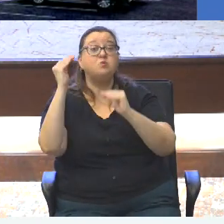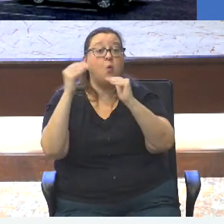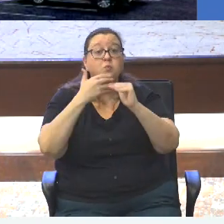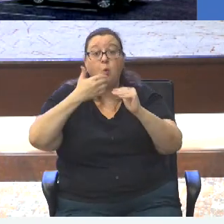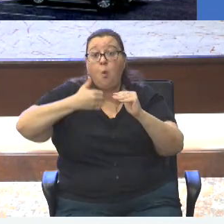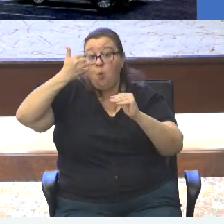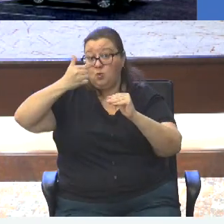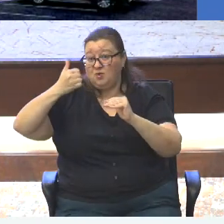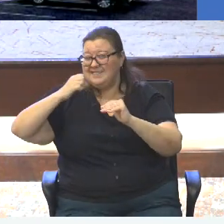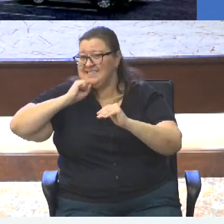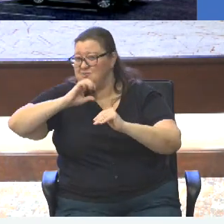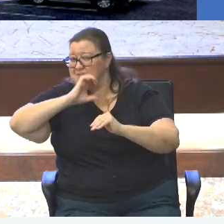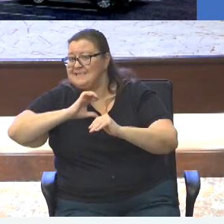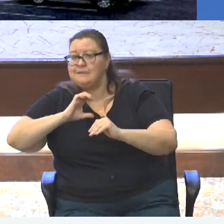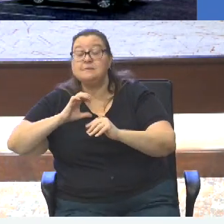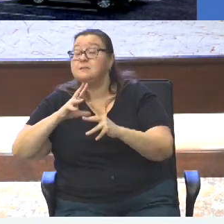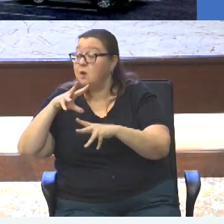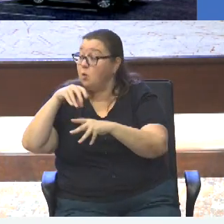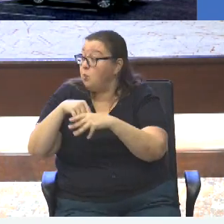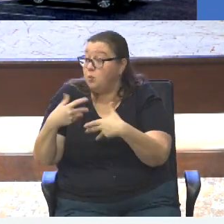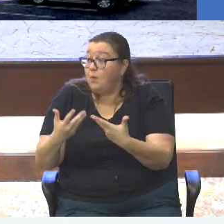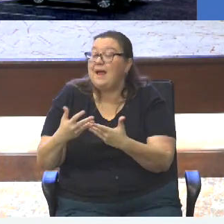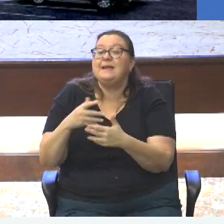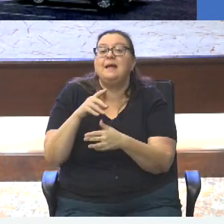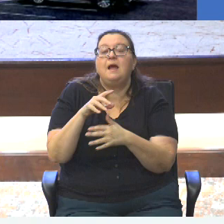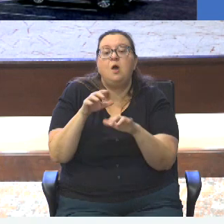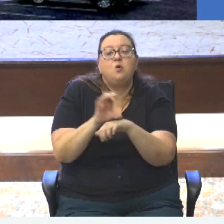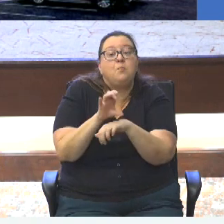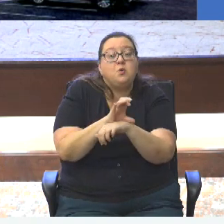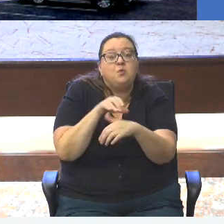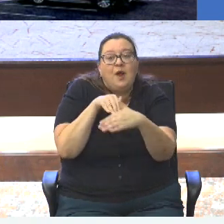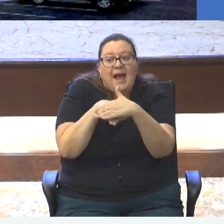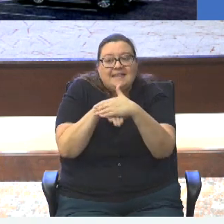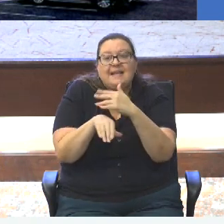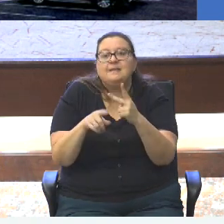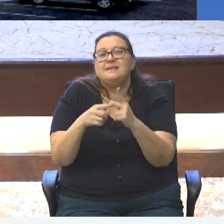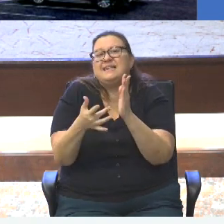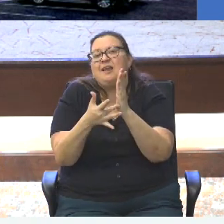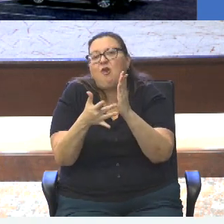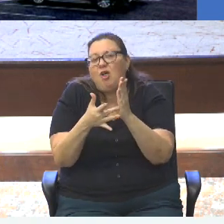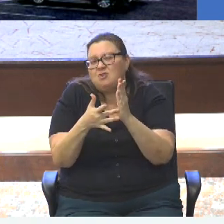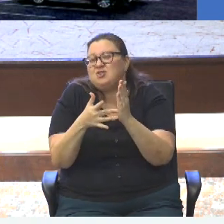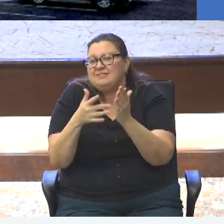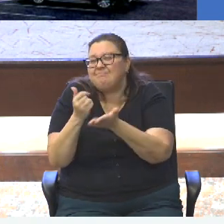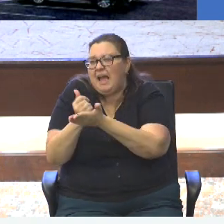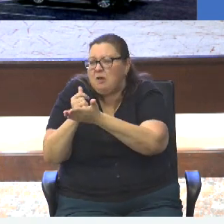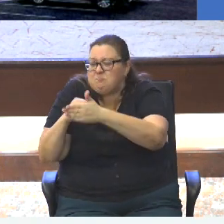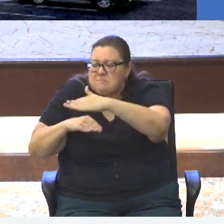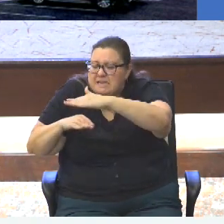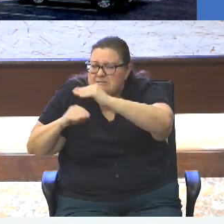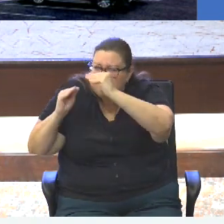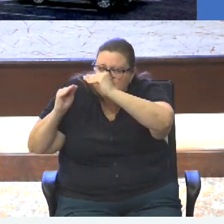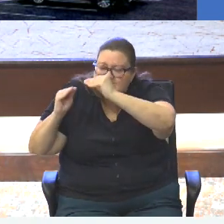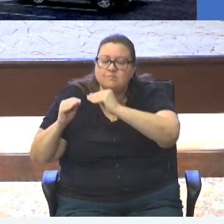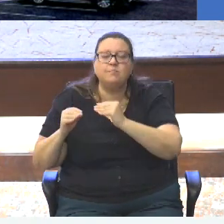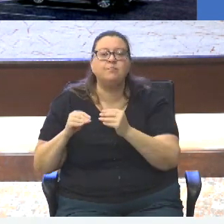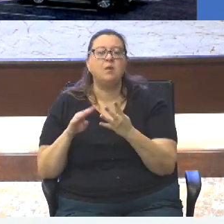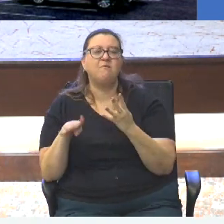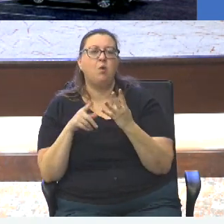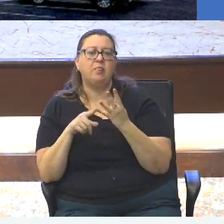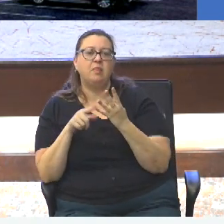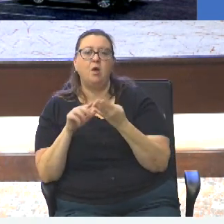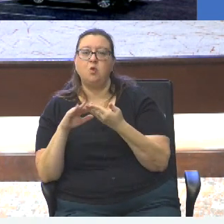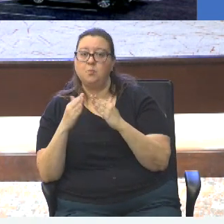individuals, improving digital access and technological literacy. And then finally, pillar 4, community and